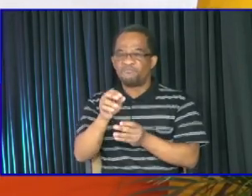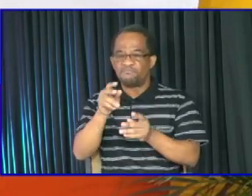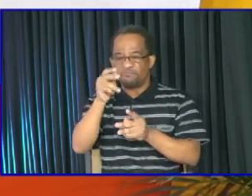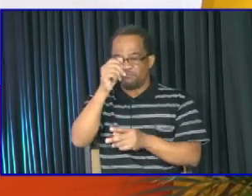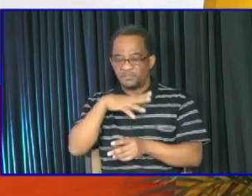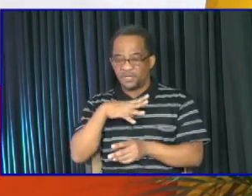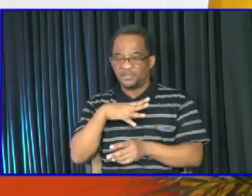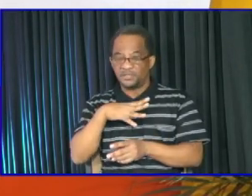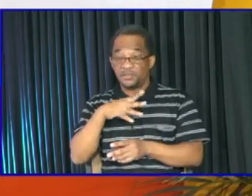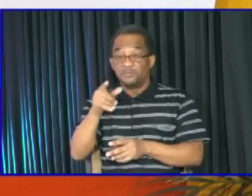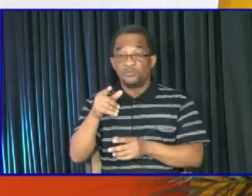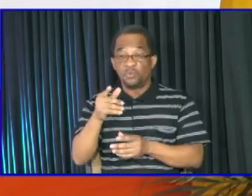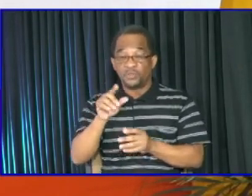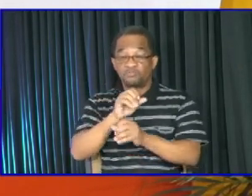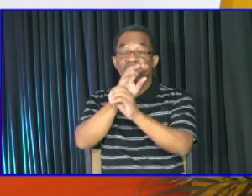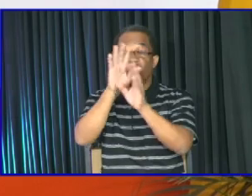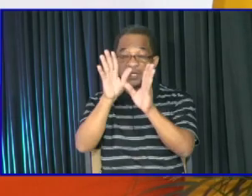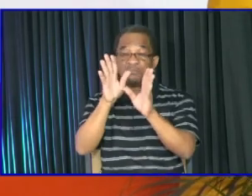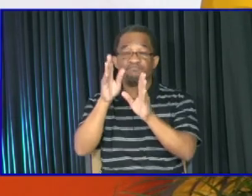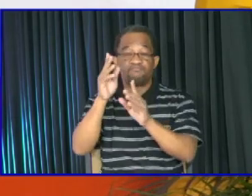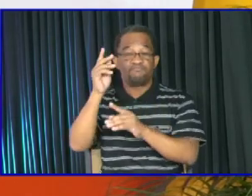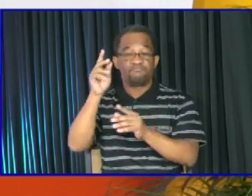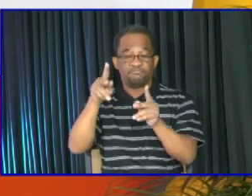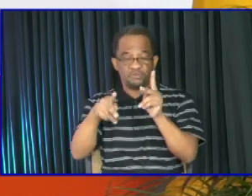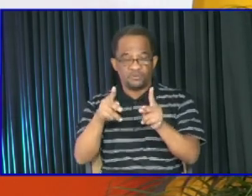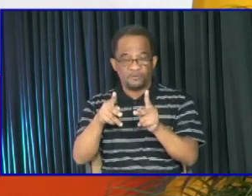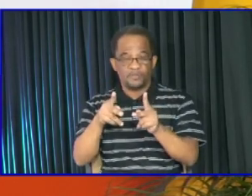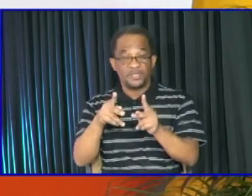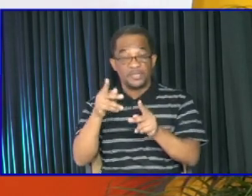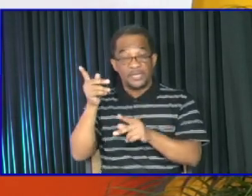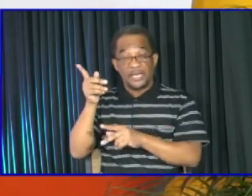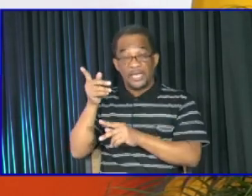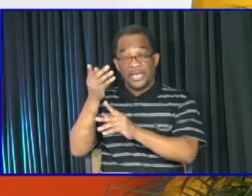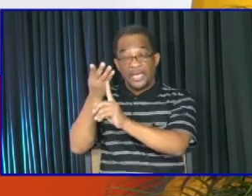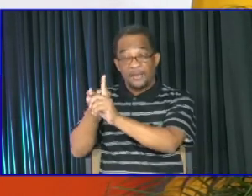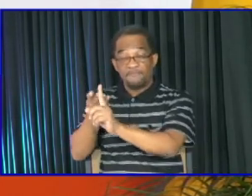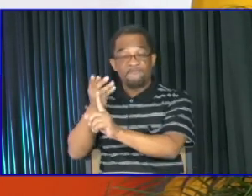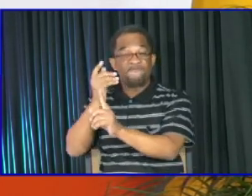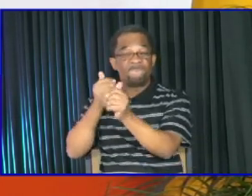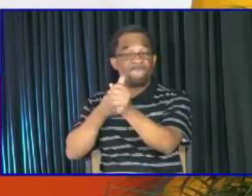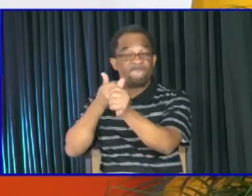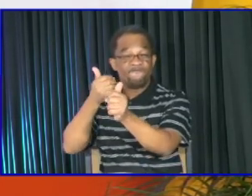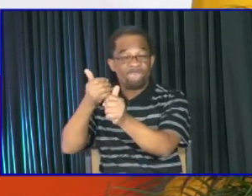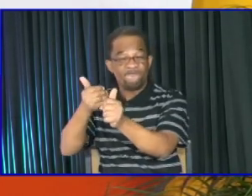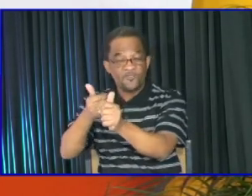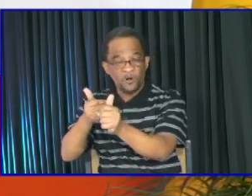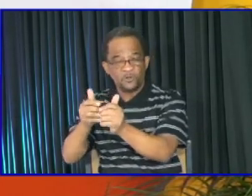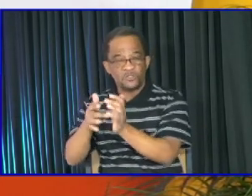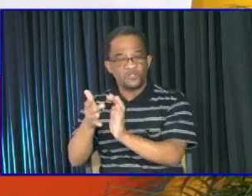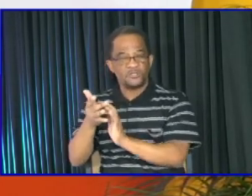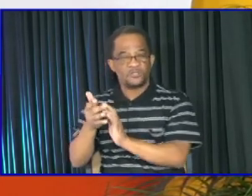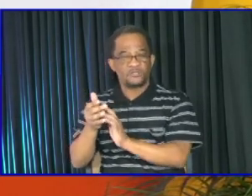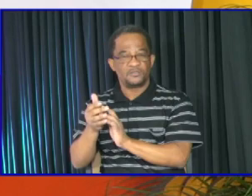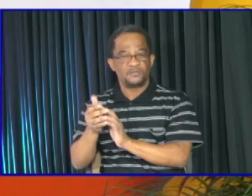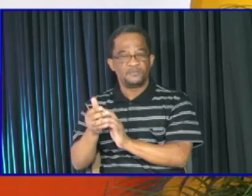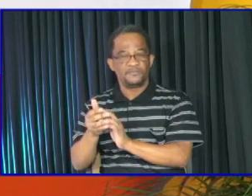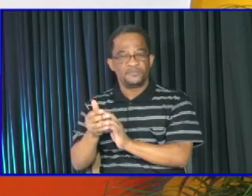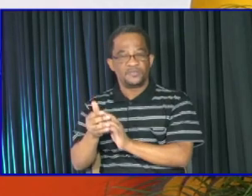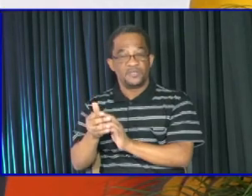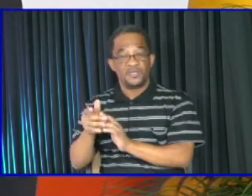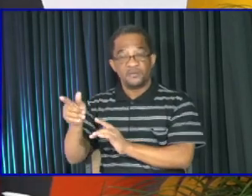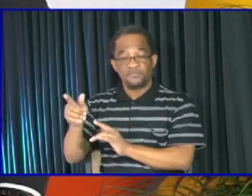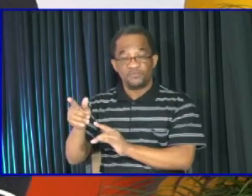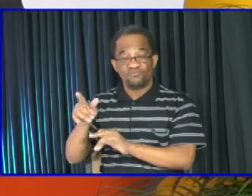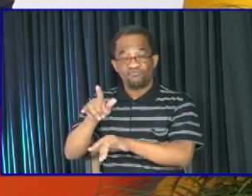Judas, one of the 12, walking closely by Jesus, he betrayed him with a kiss. That's why we ought to